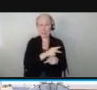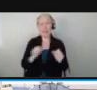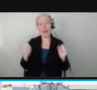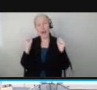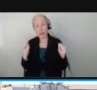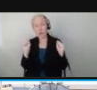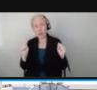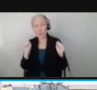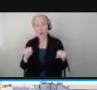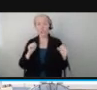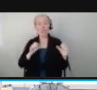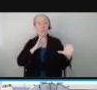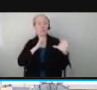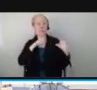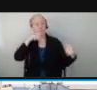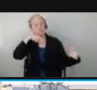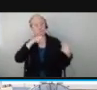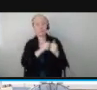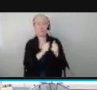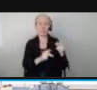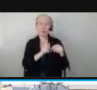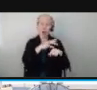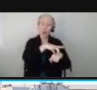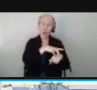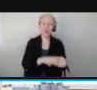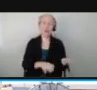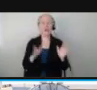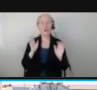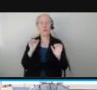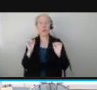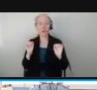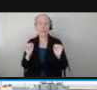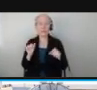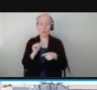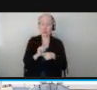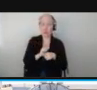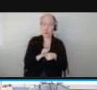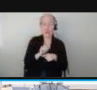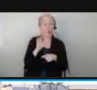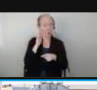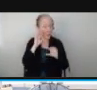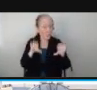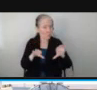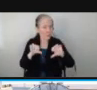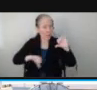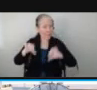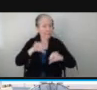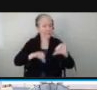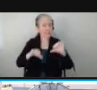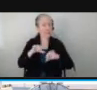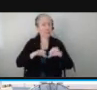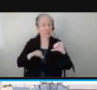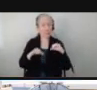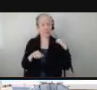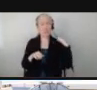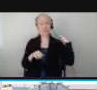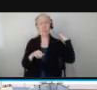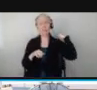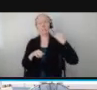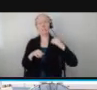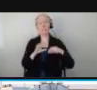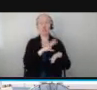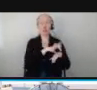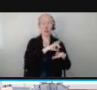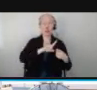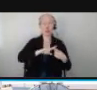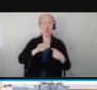medical capabilities. You'll train. You'll conduct science on this vehicle. They cruise between Earth and Mars.